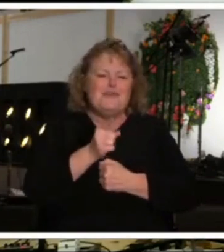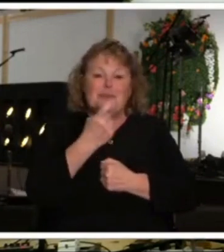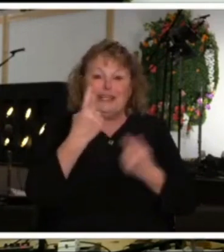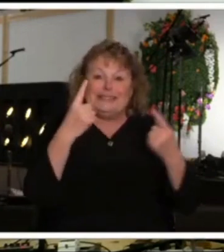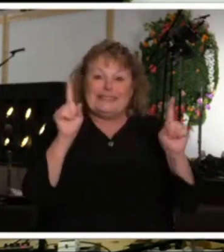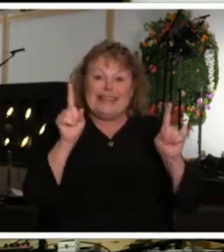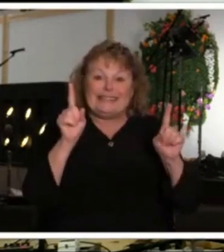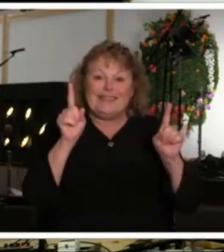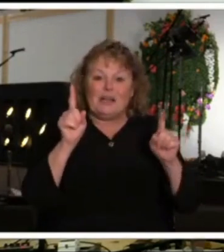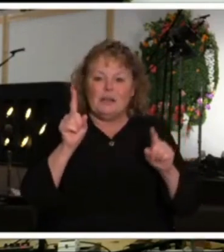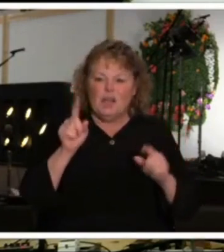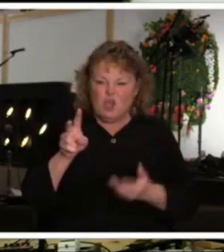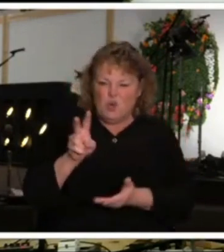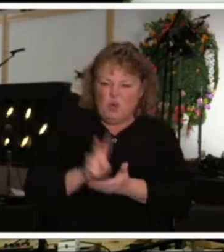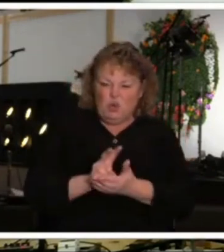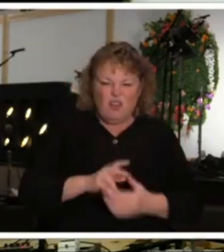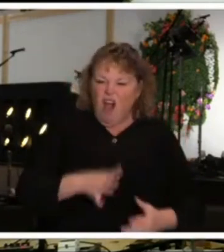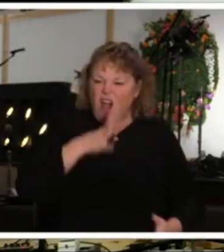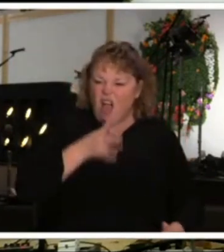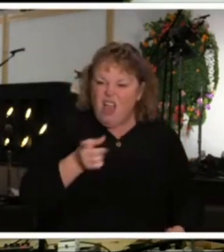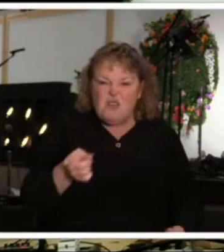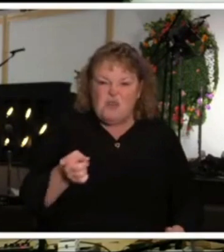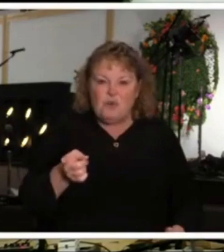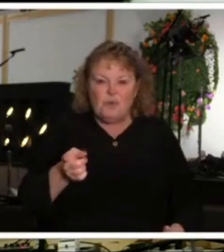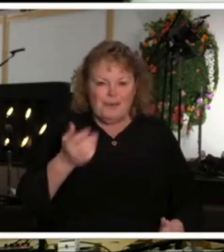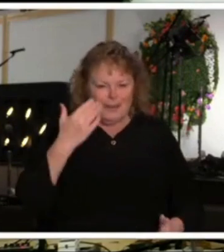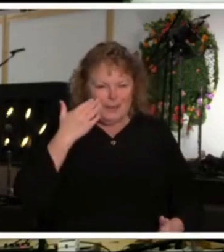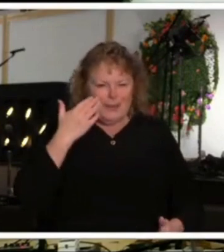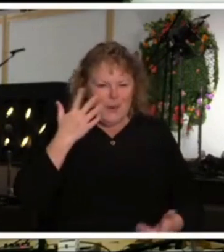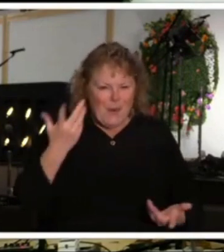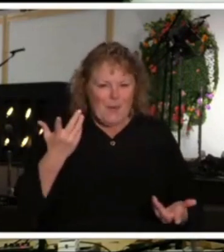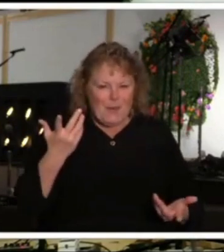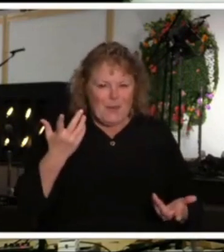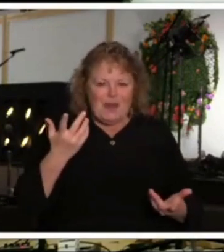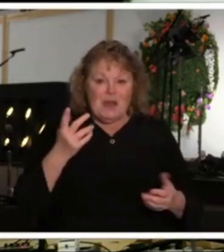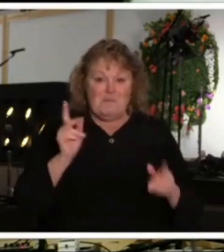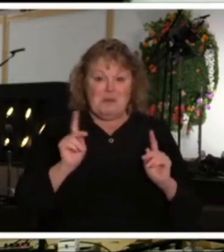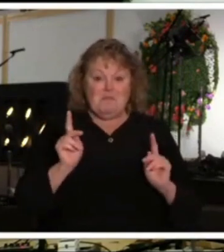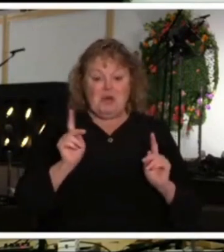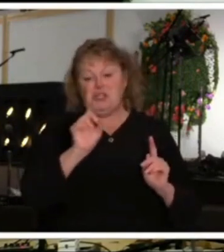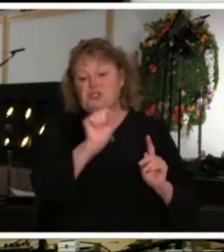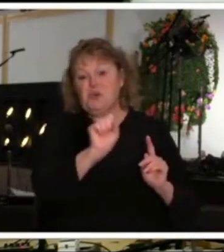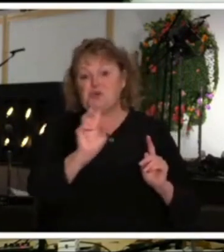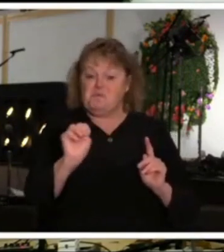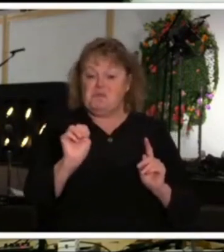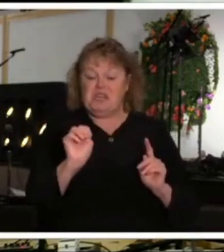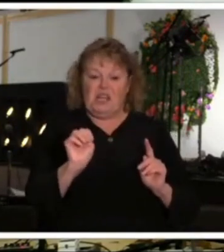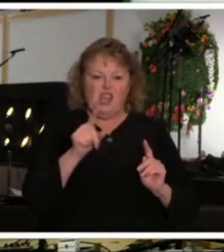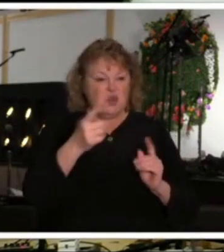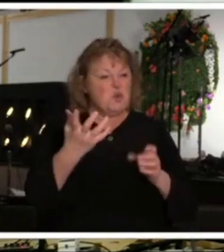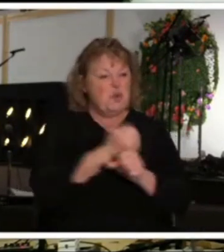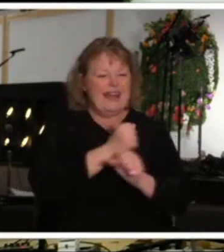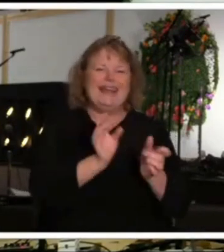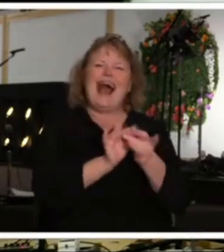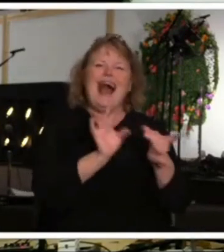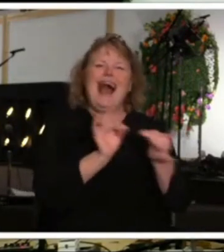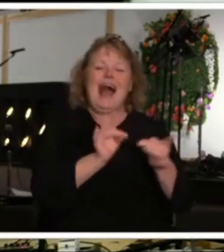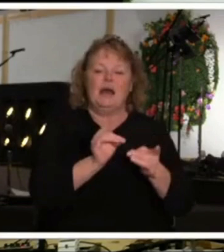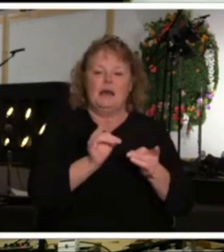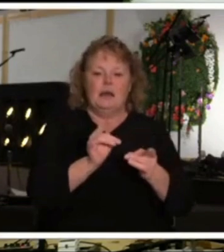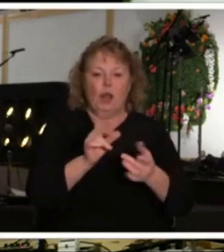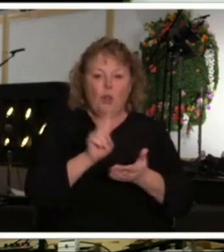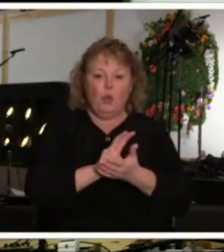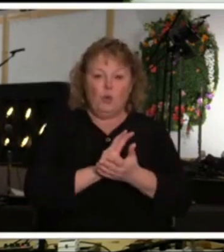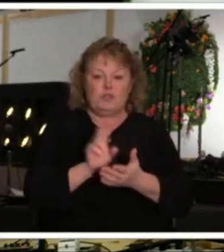one of the two things, either one or the other. Or they talk about your mama on social media. It can be rough when there's a fan. And so I try to stay